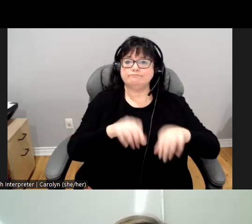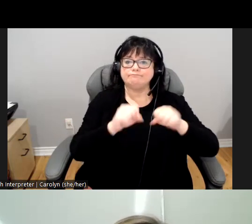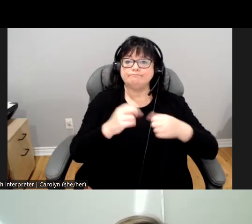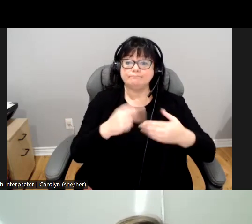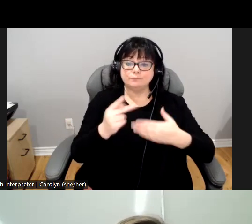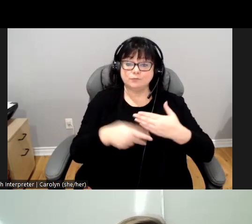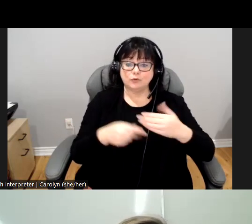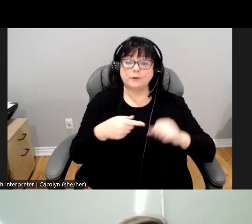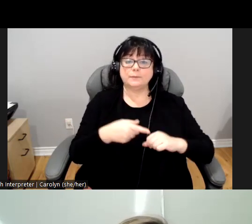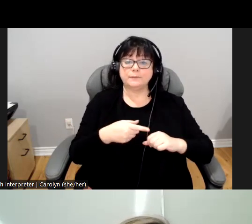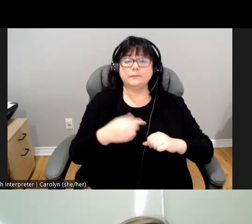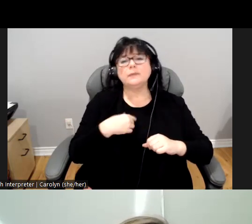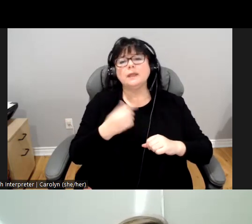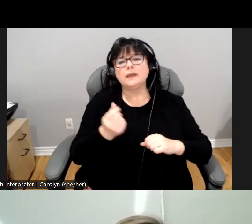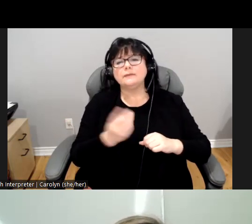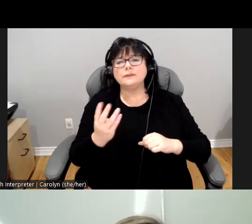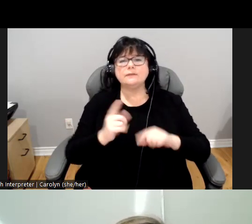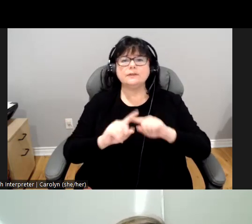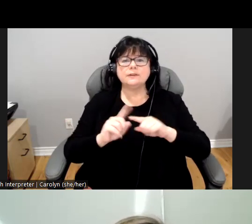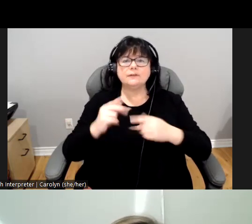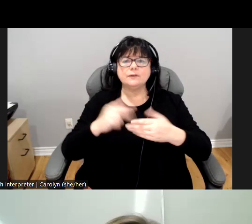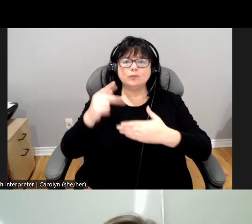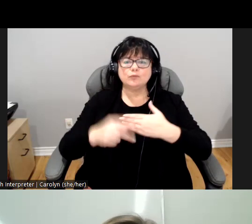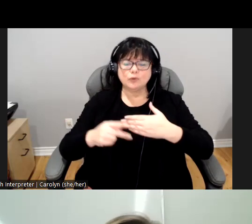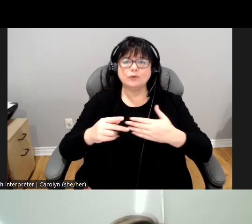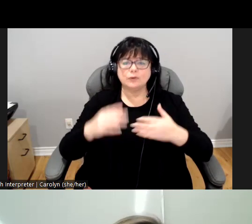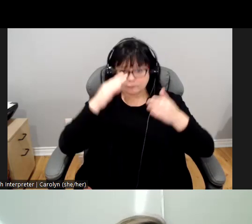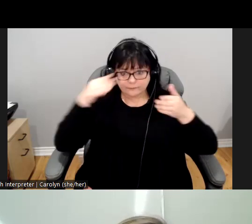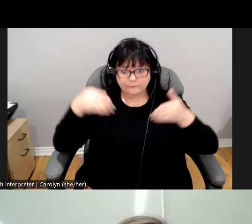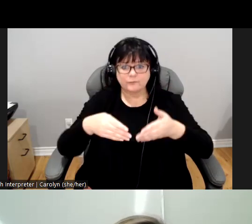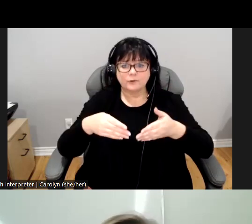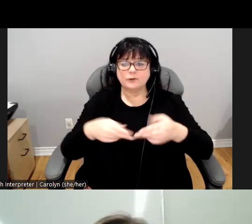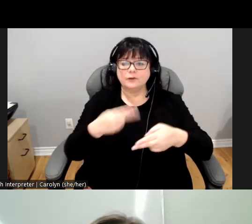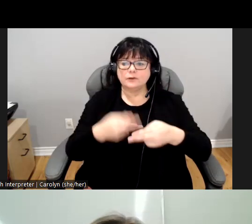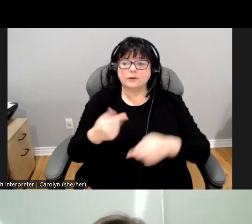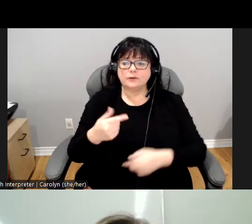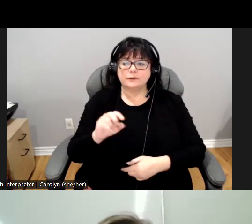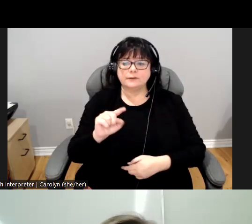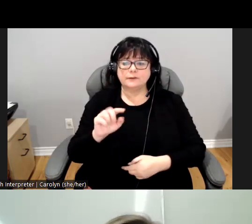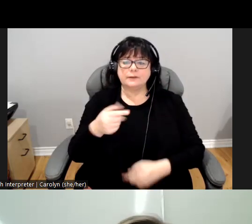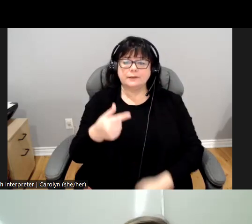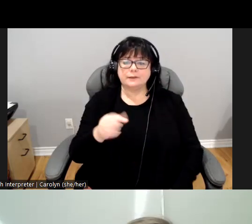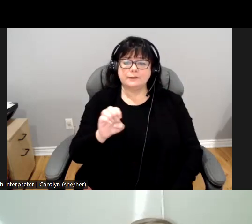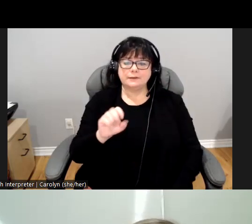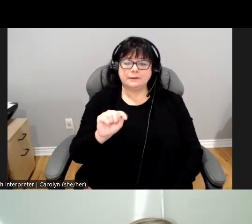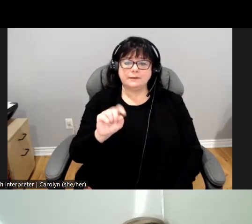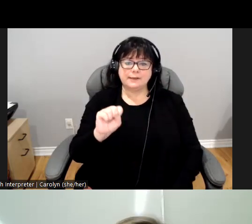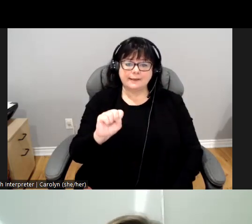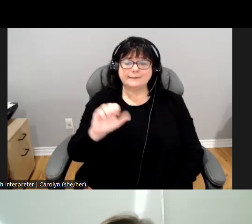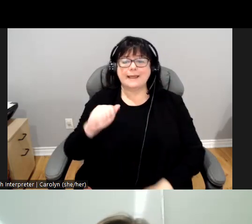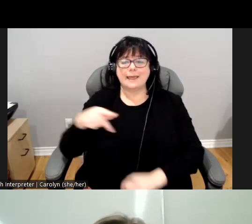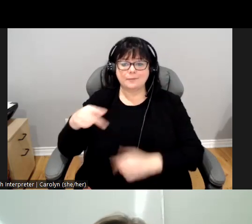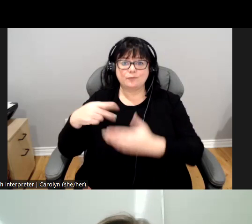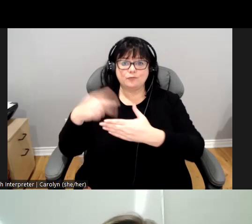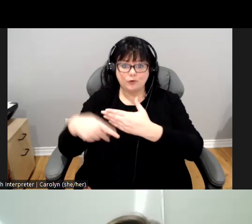of targeted training programs that we've been marketing for years, and we call them the Get Set programs. So we have Get Set for customer